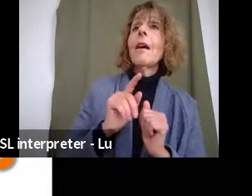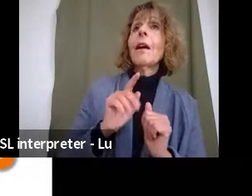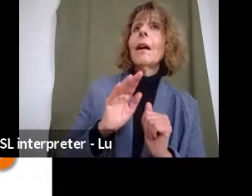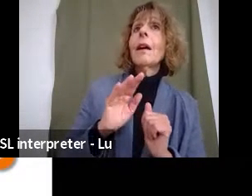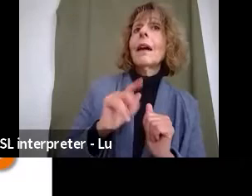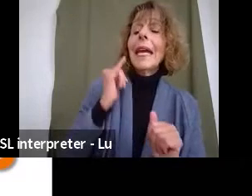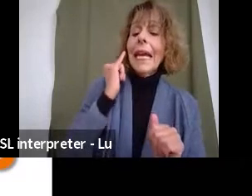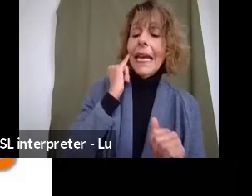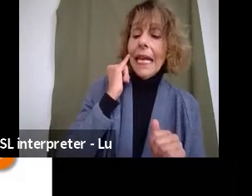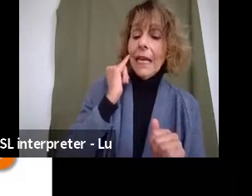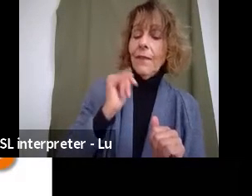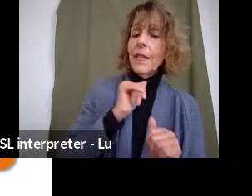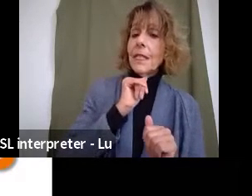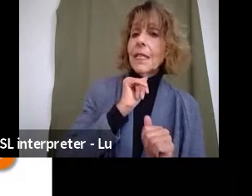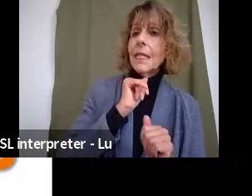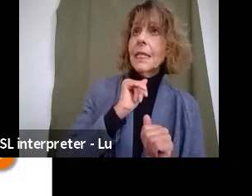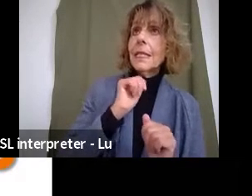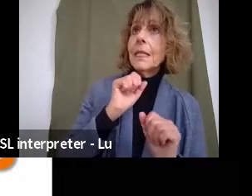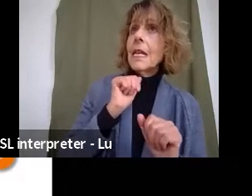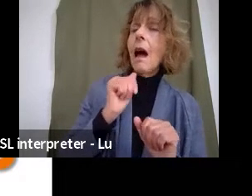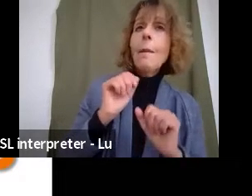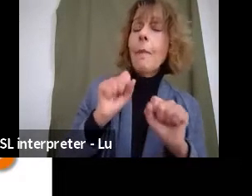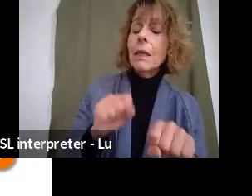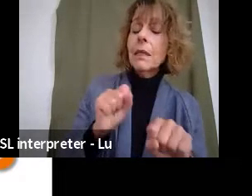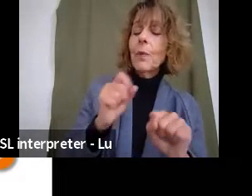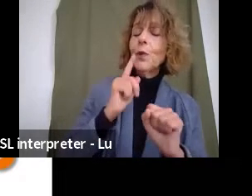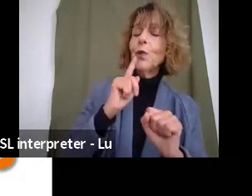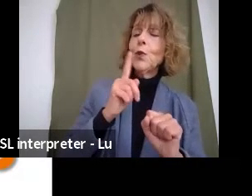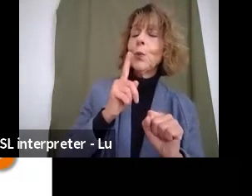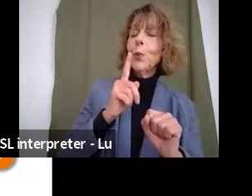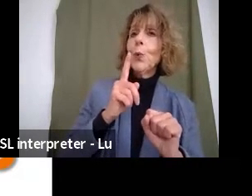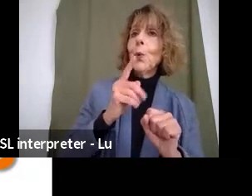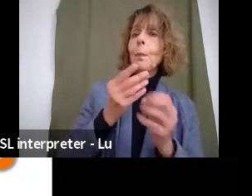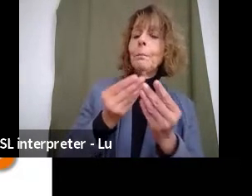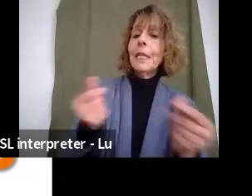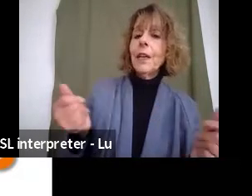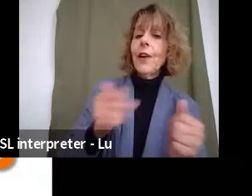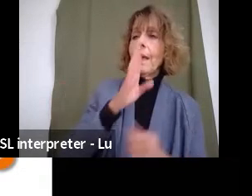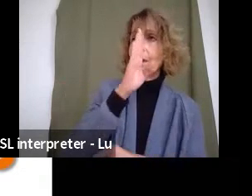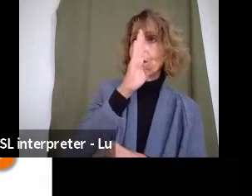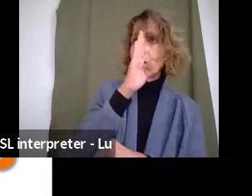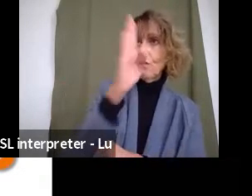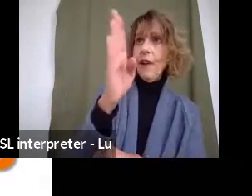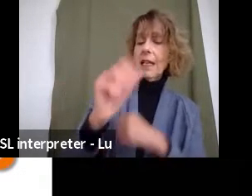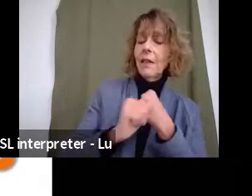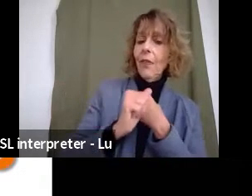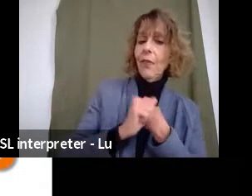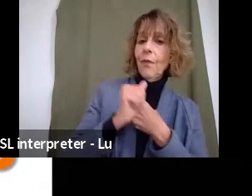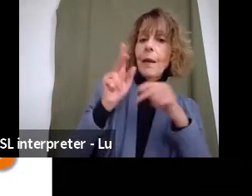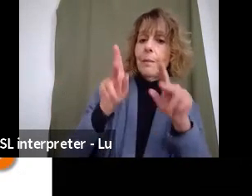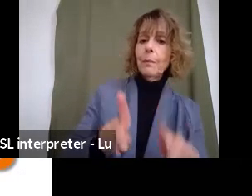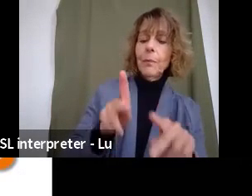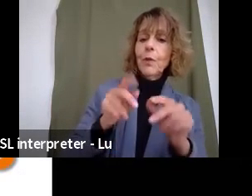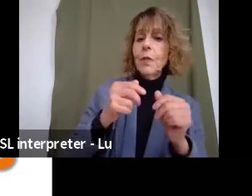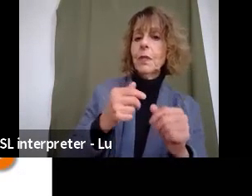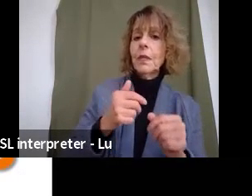no means to do that. And certainly if somebody has access and is able to do, to